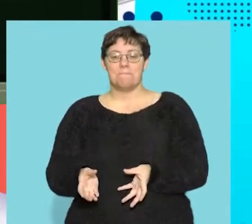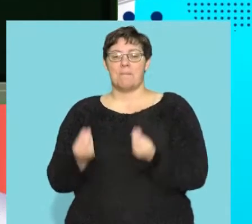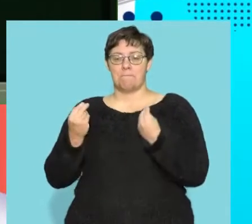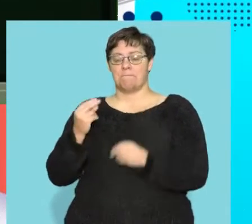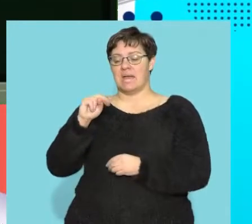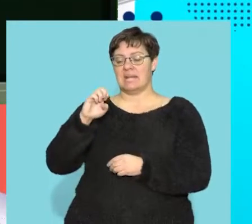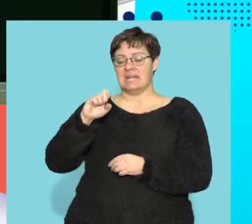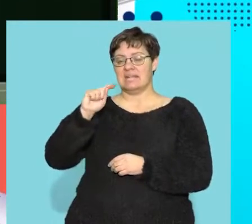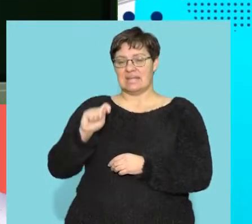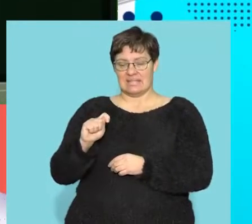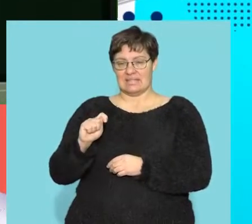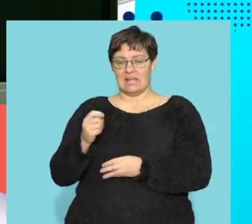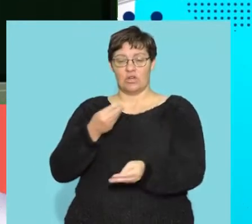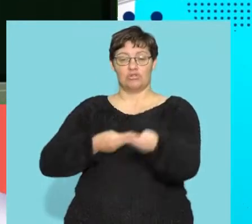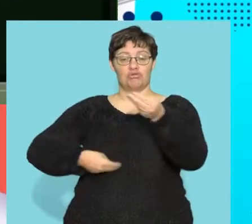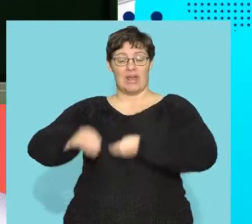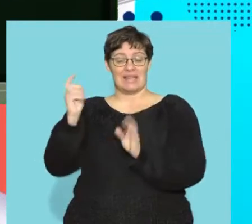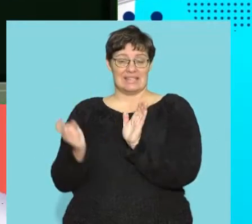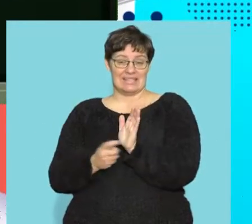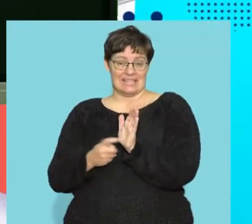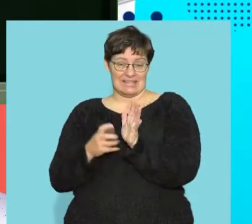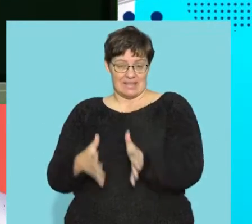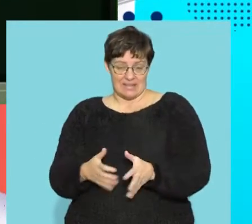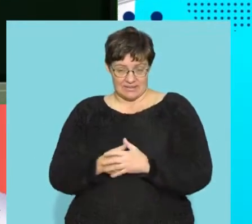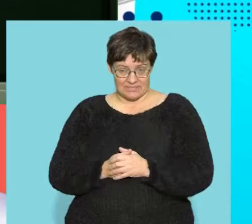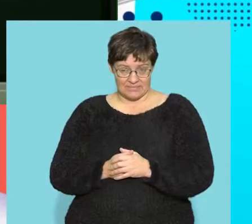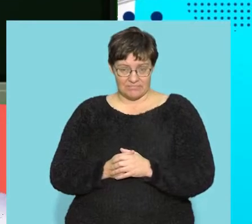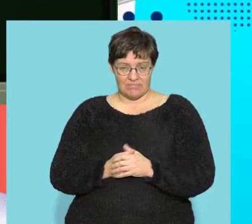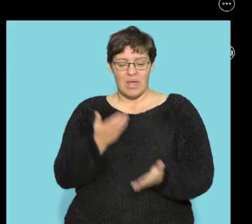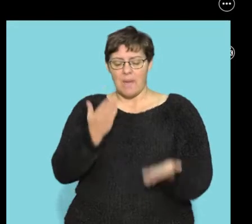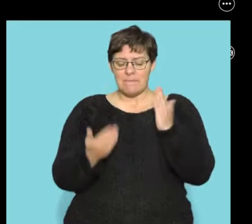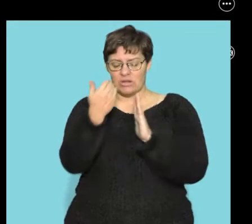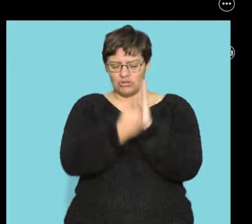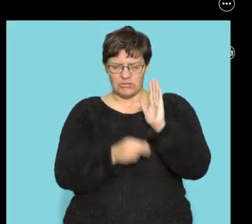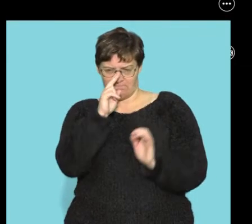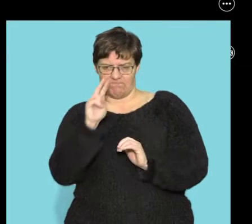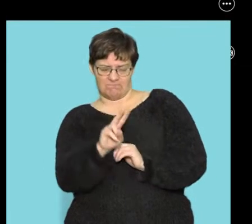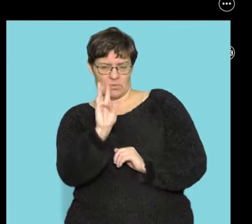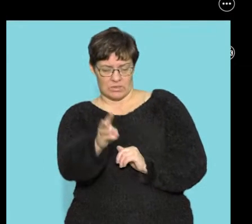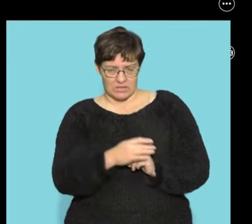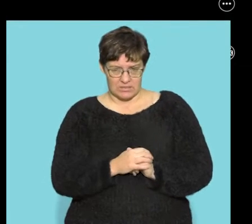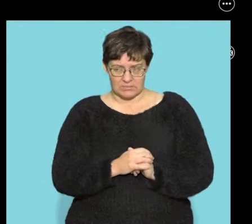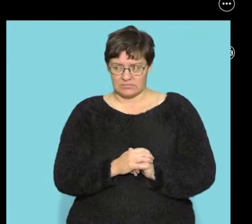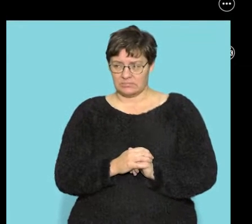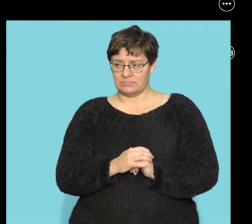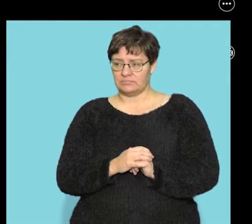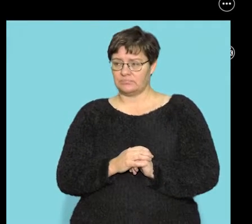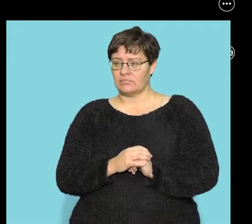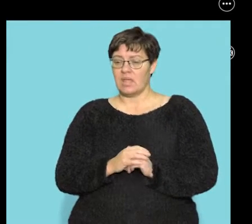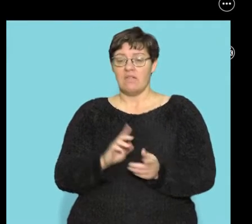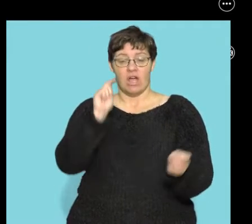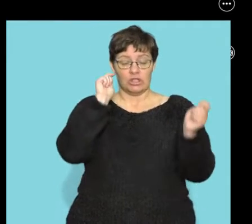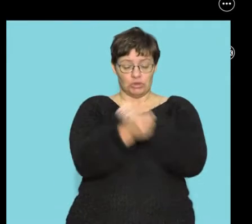you net trade debtors. Okay, and you're going to see that when we're doing the balance sheet. So if we're adjusting our provision now